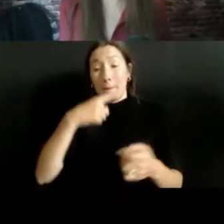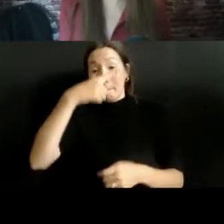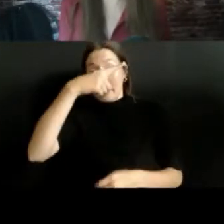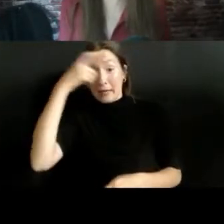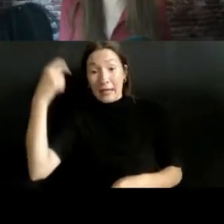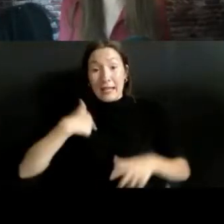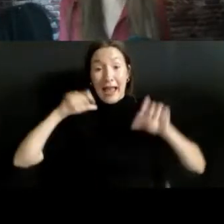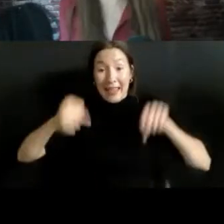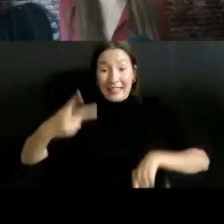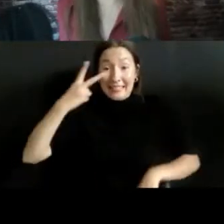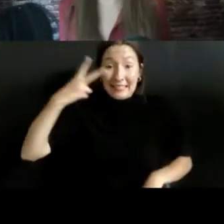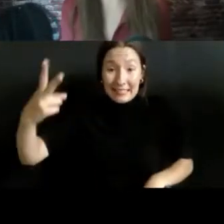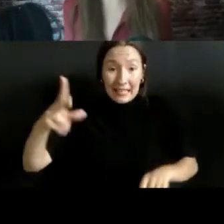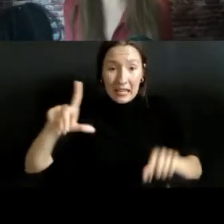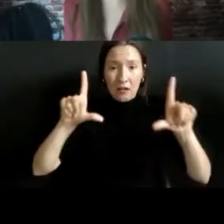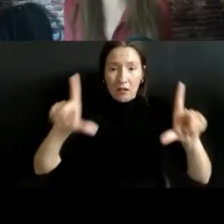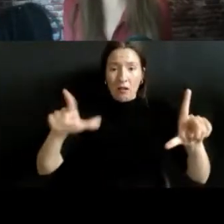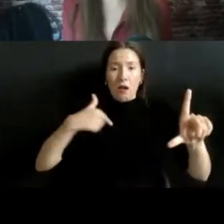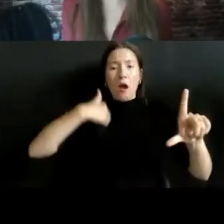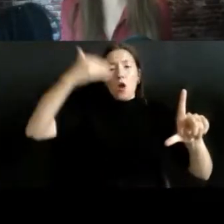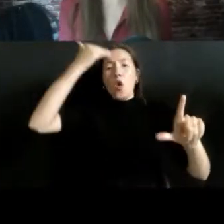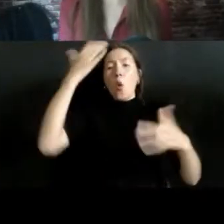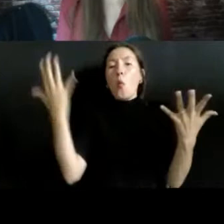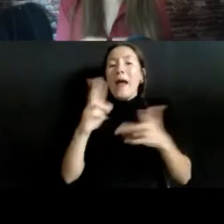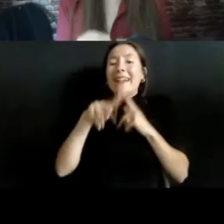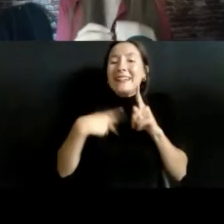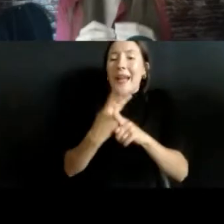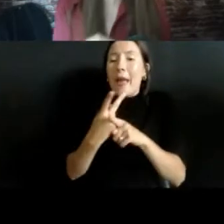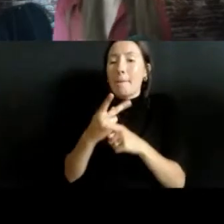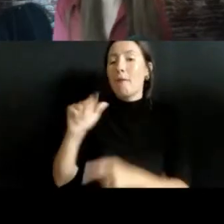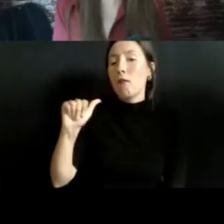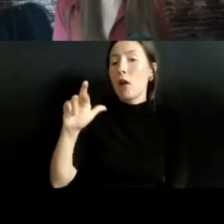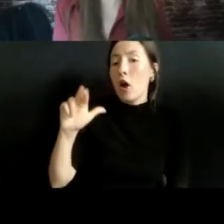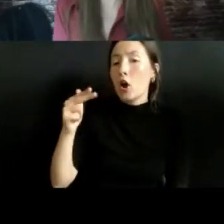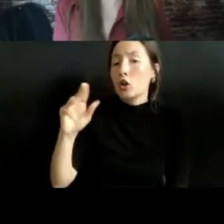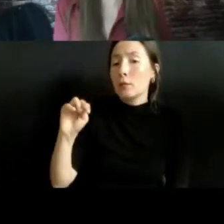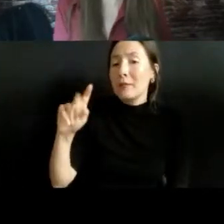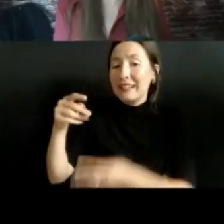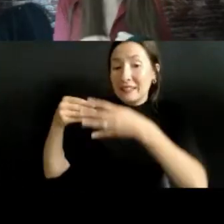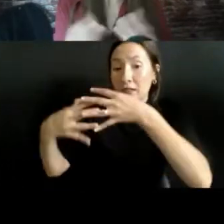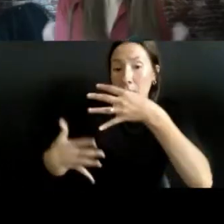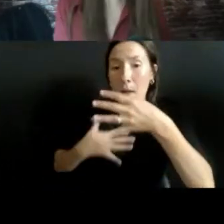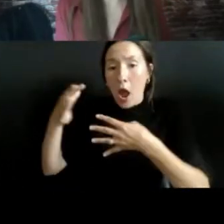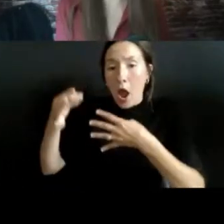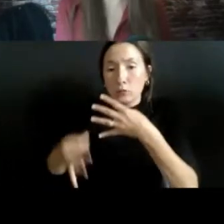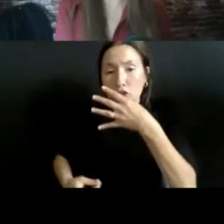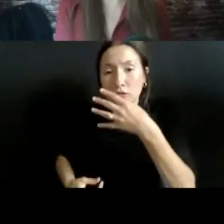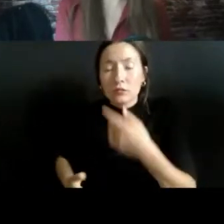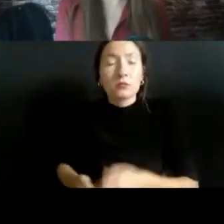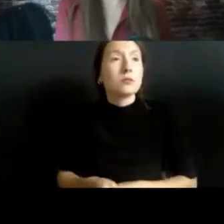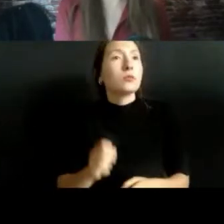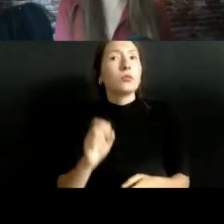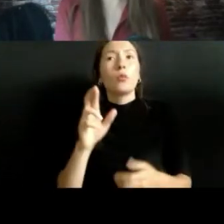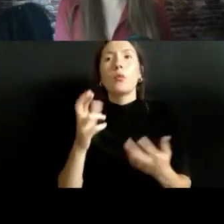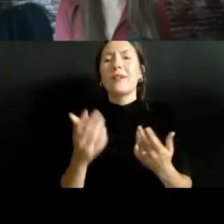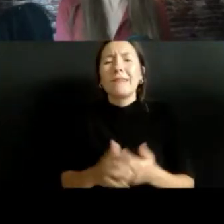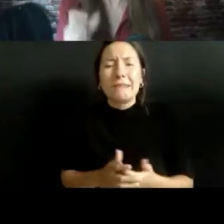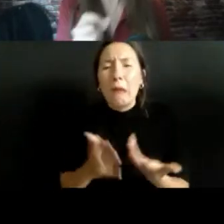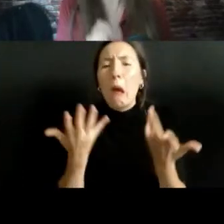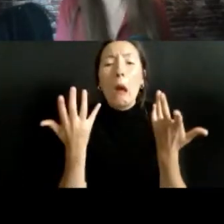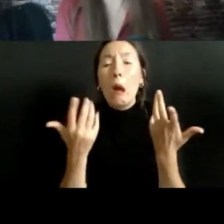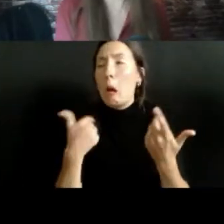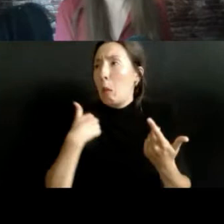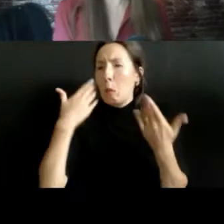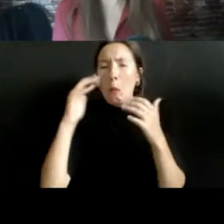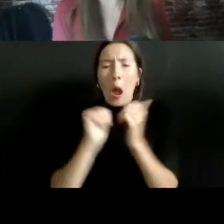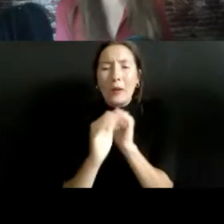of arguments you can use. And then even the specifics, like how do you select that column? Now, I could argue